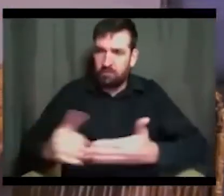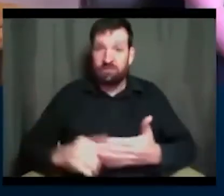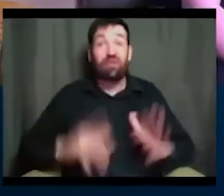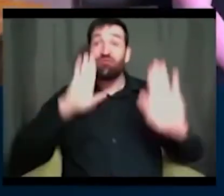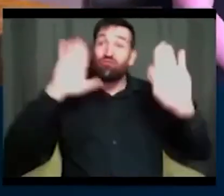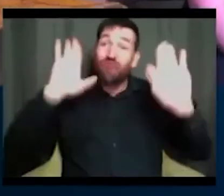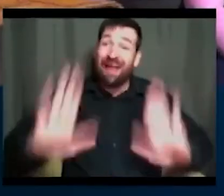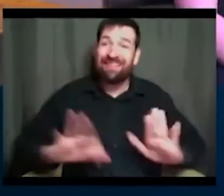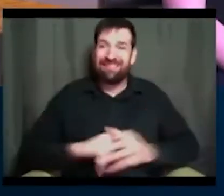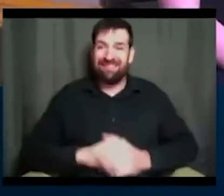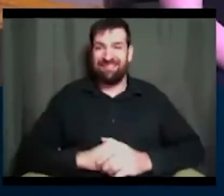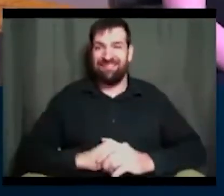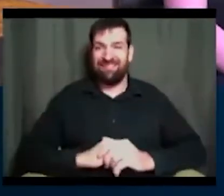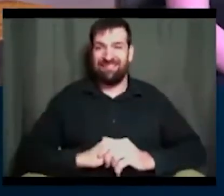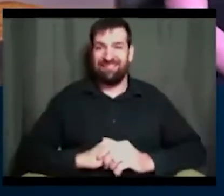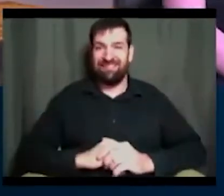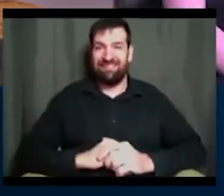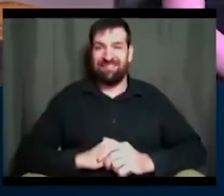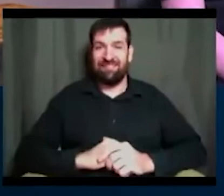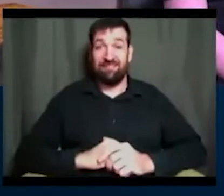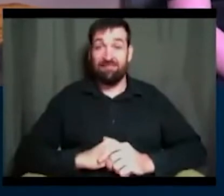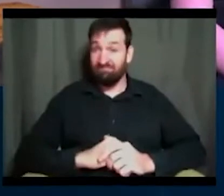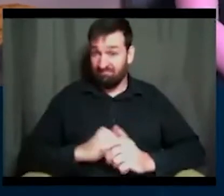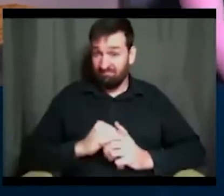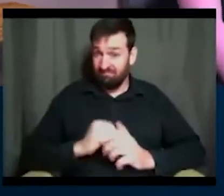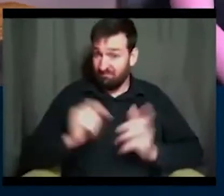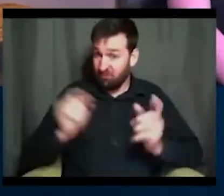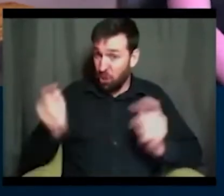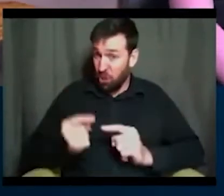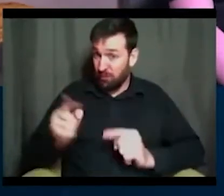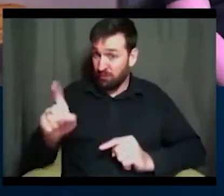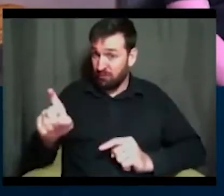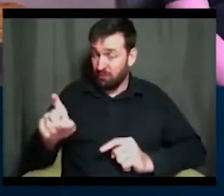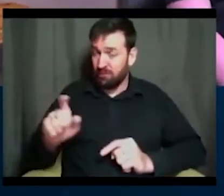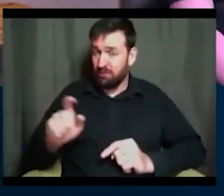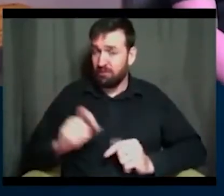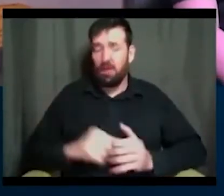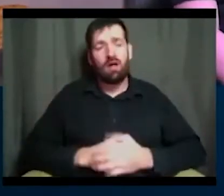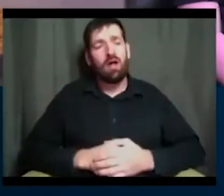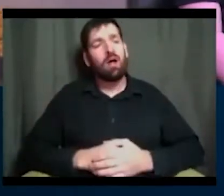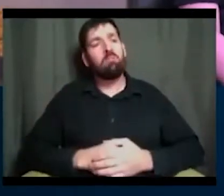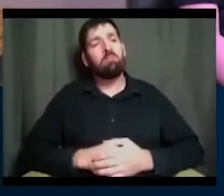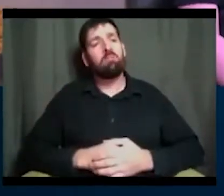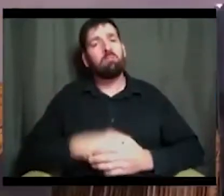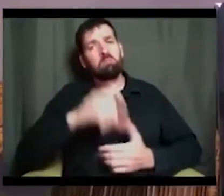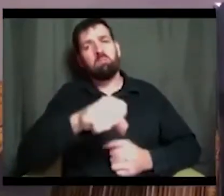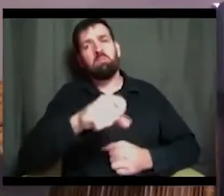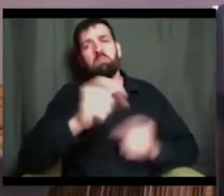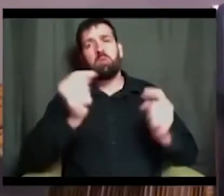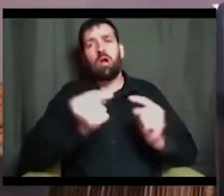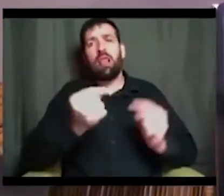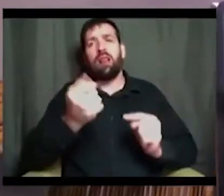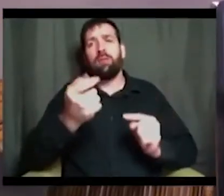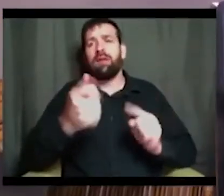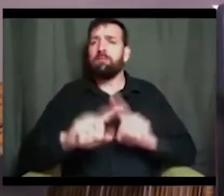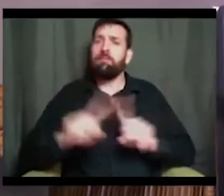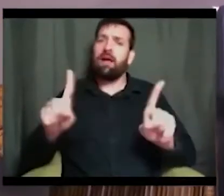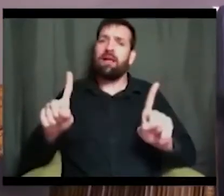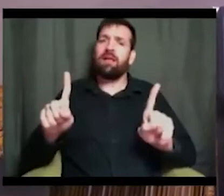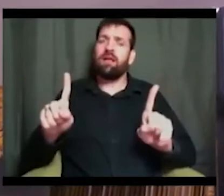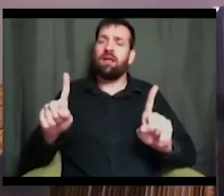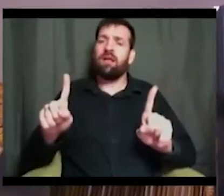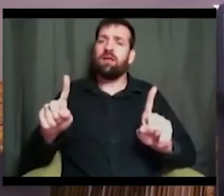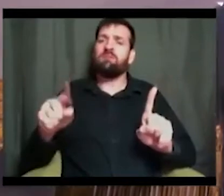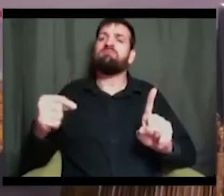Well, wasn't too bad. Did it hurt at all? It did hurt a little bit, but I was listening.